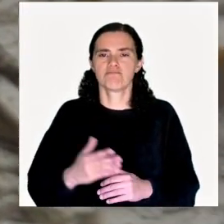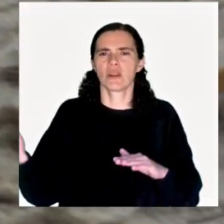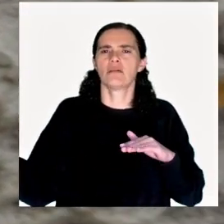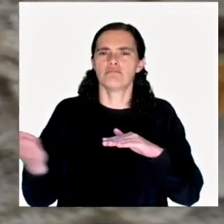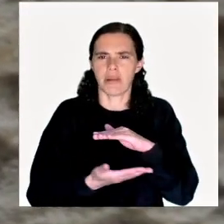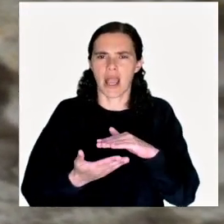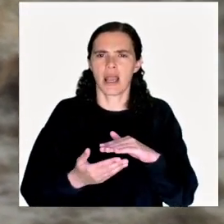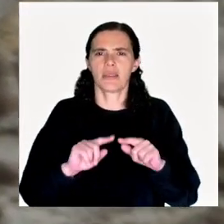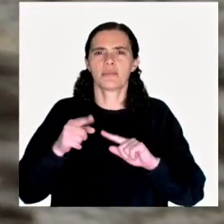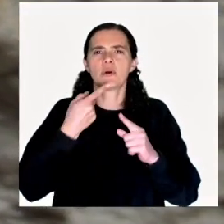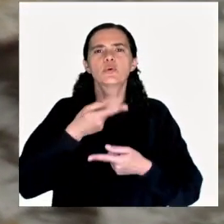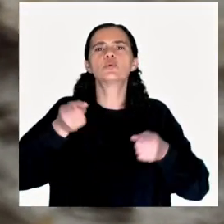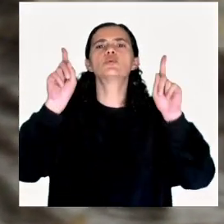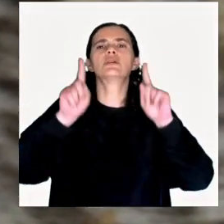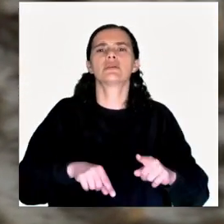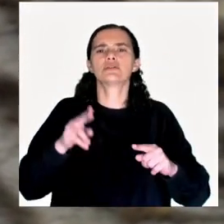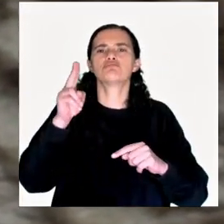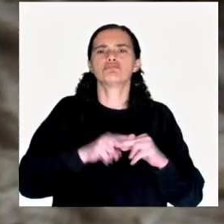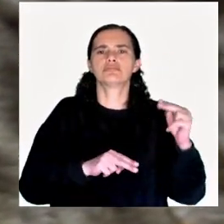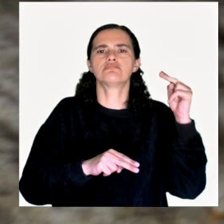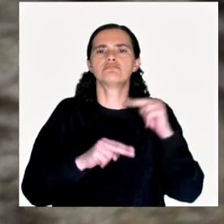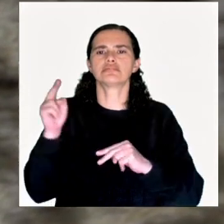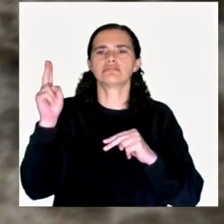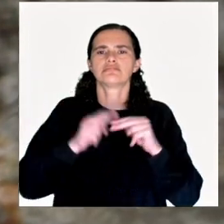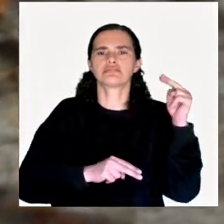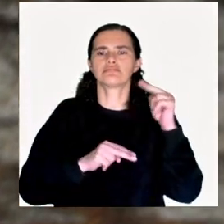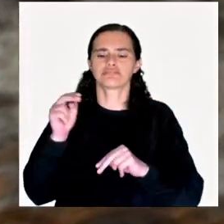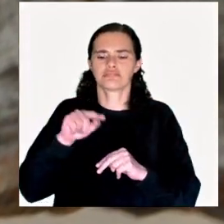cut them, and rebuild them,